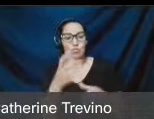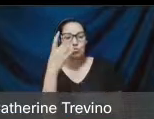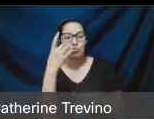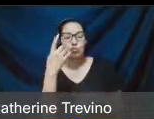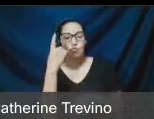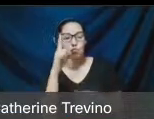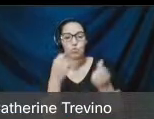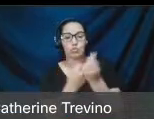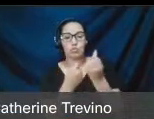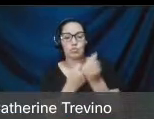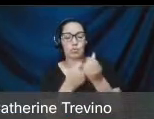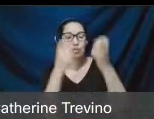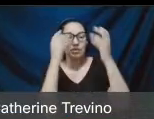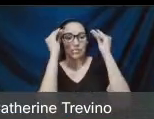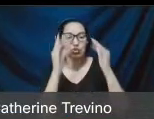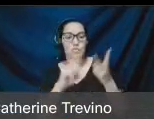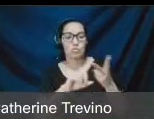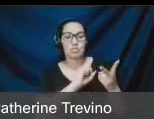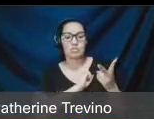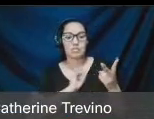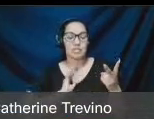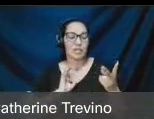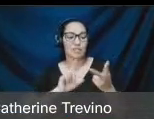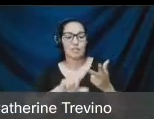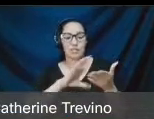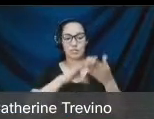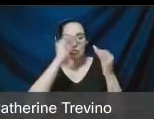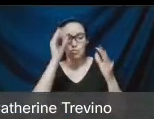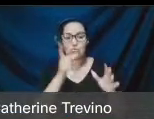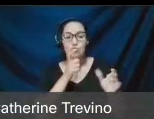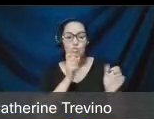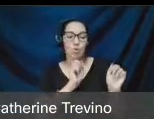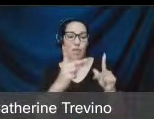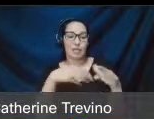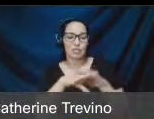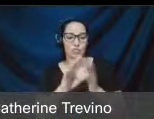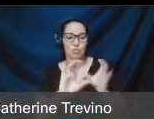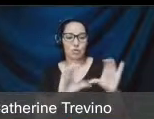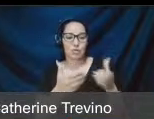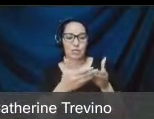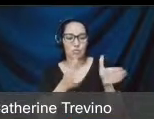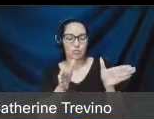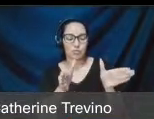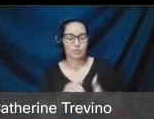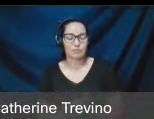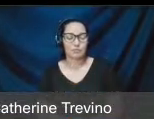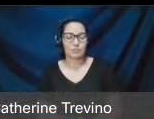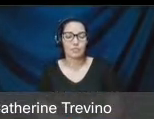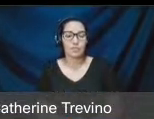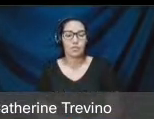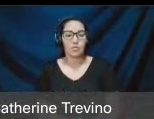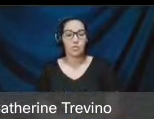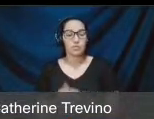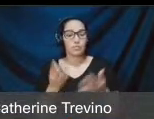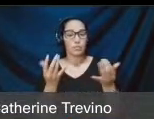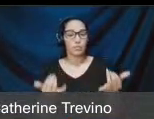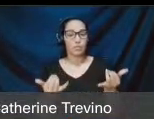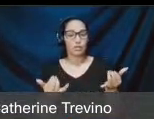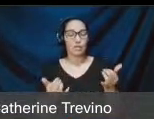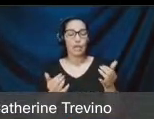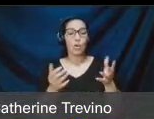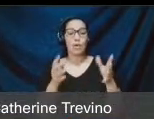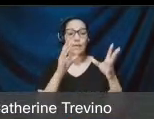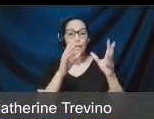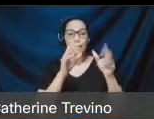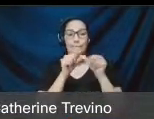our teachers, staff, and students returning to the classrooms. So at this time, maintenance and operations is